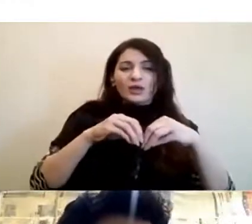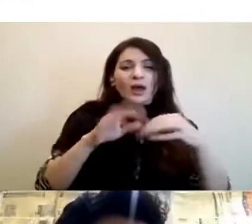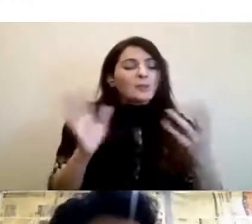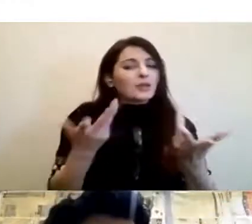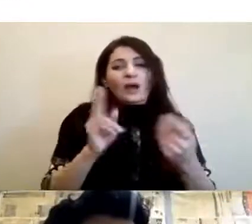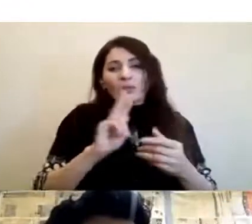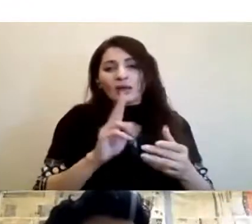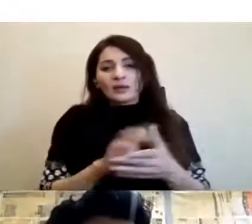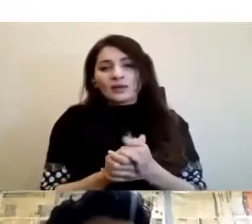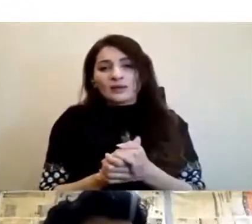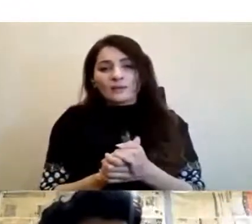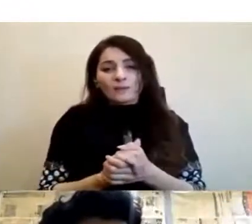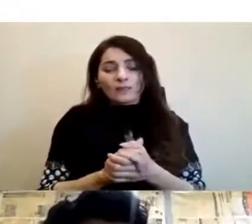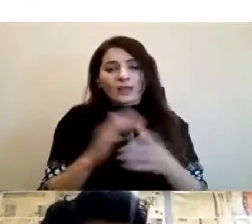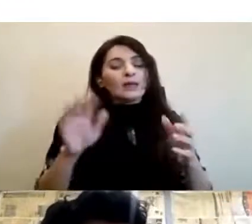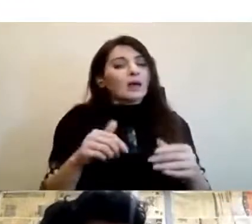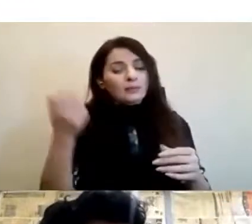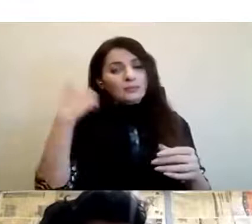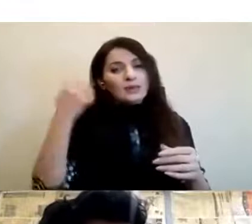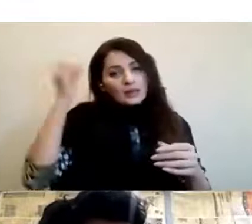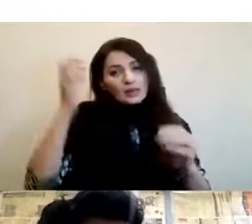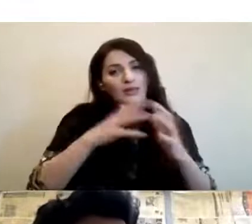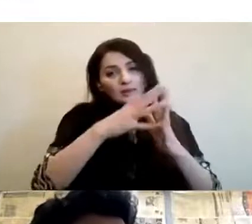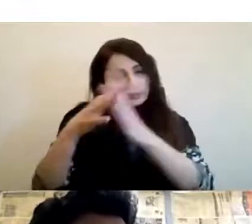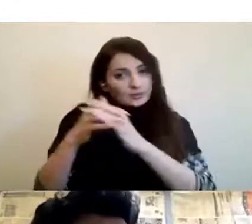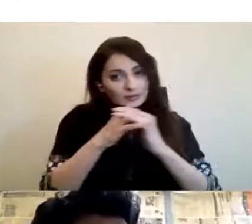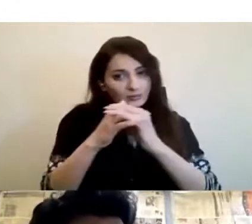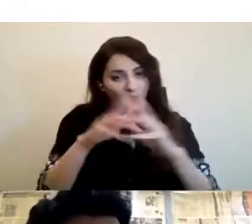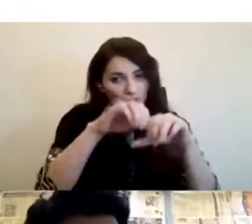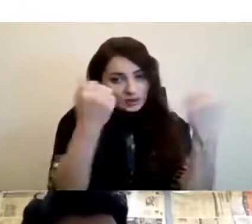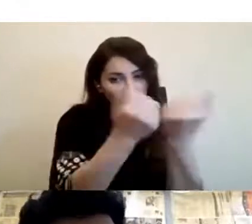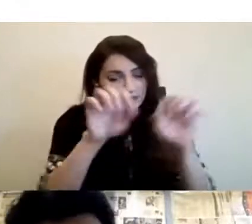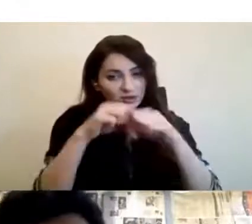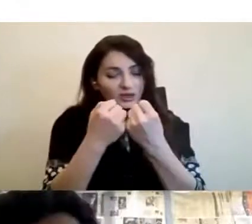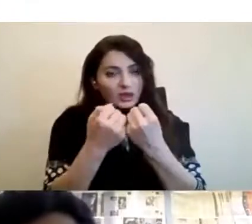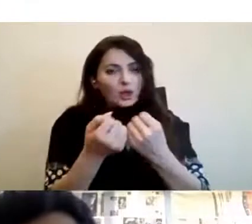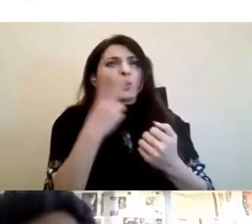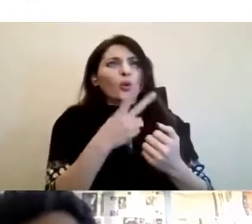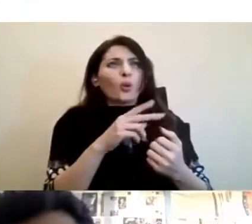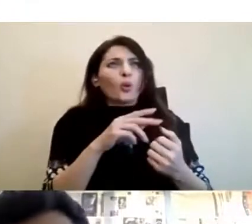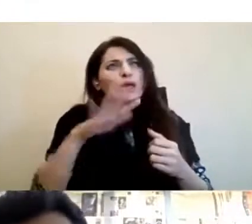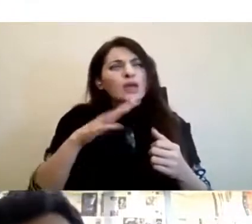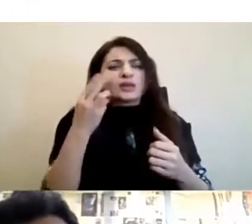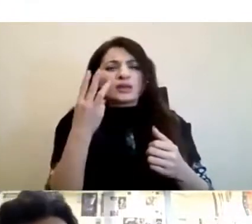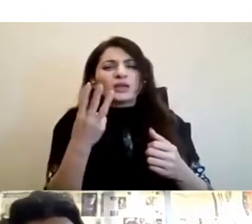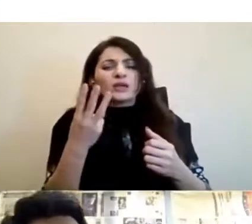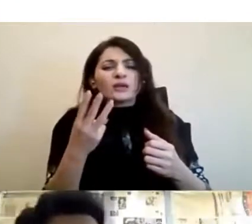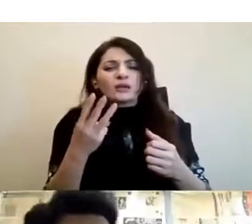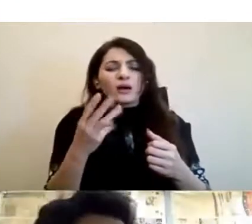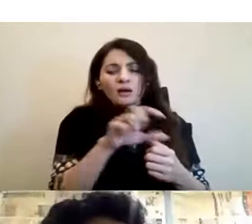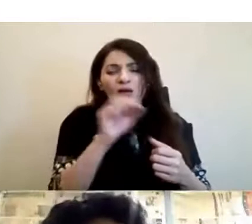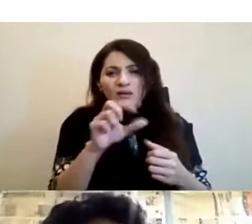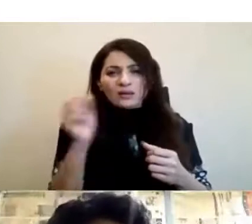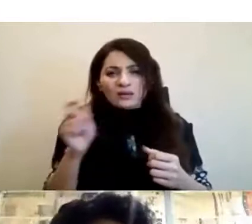UN organizations perform 2 or 3 important roles. First, of course, is to promote good